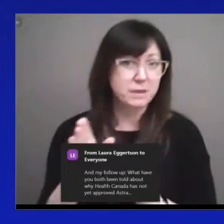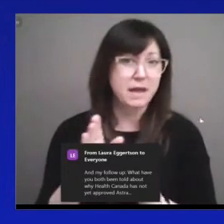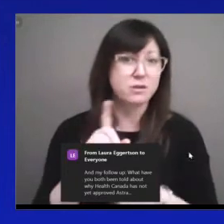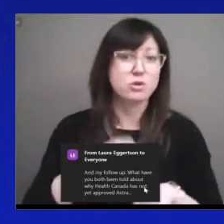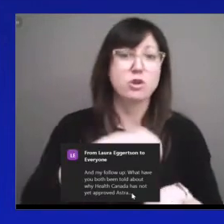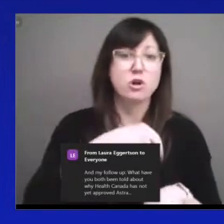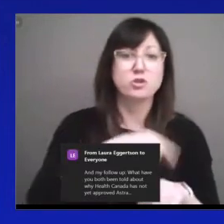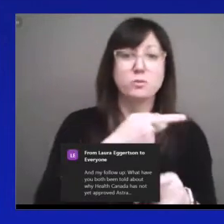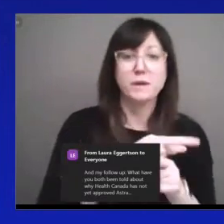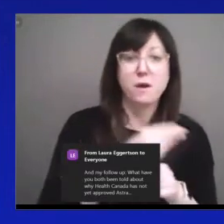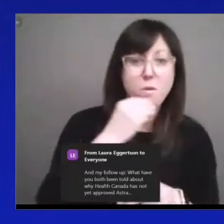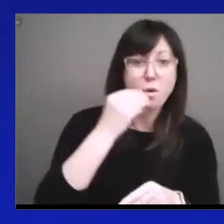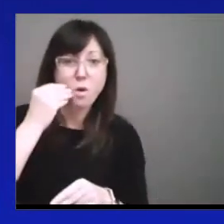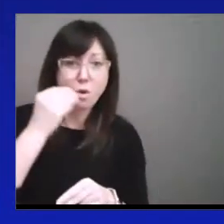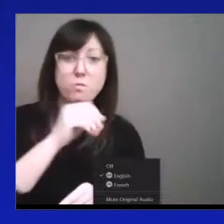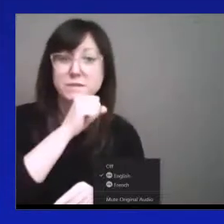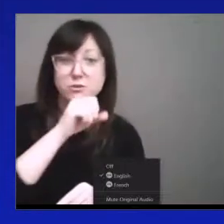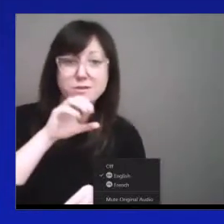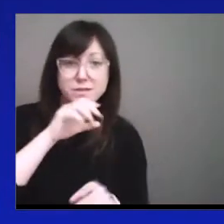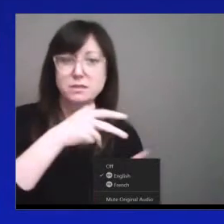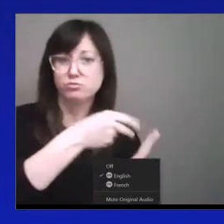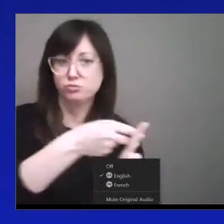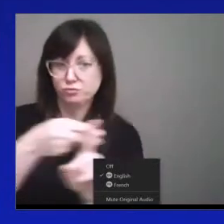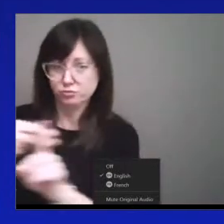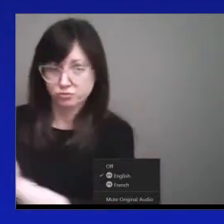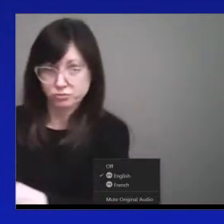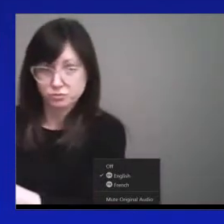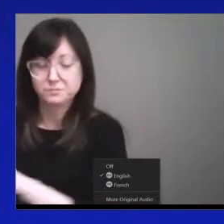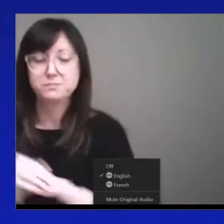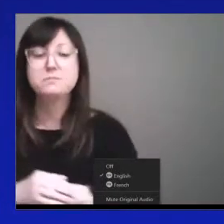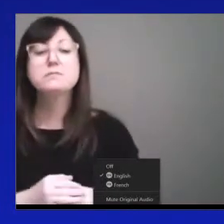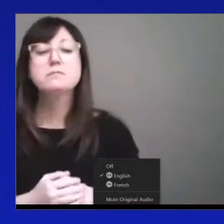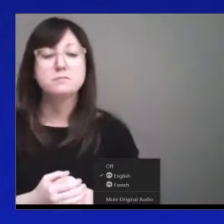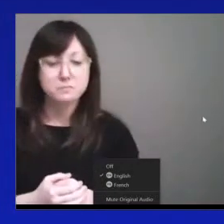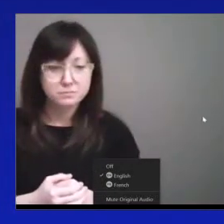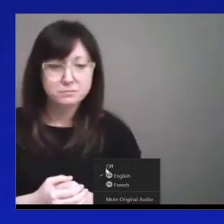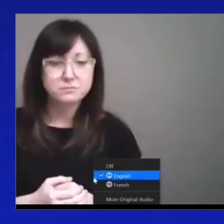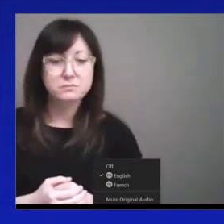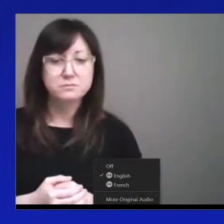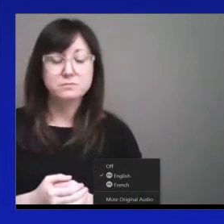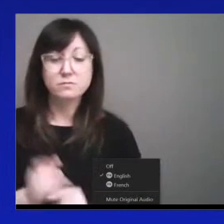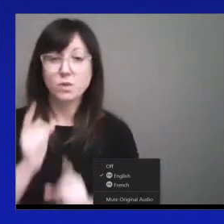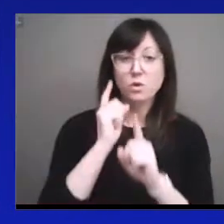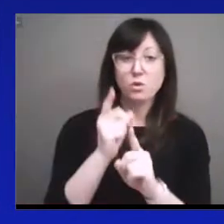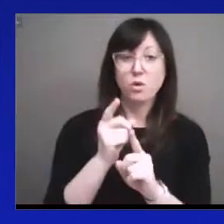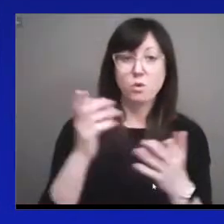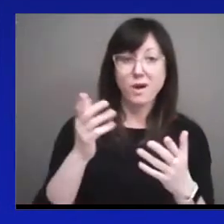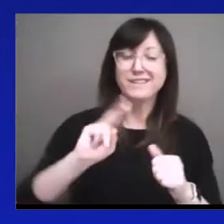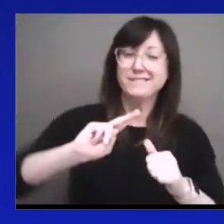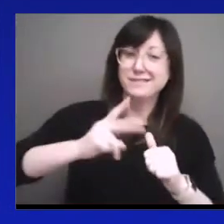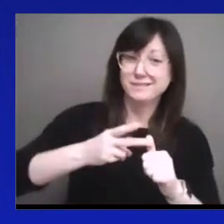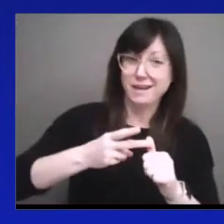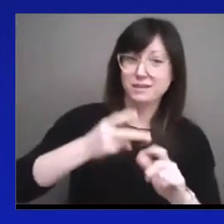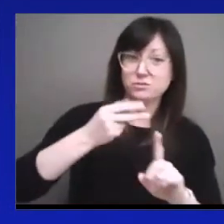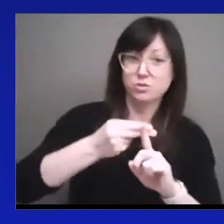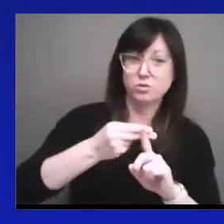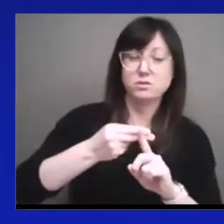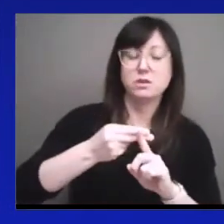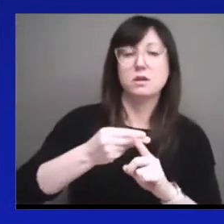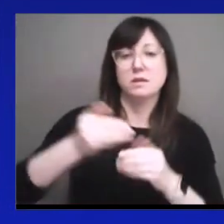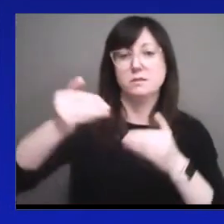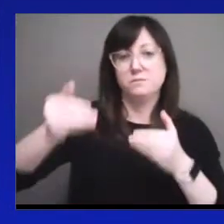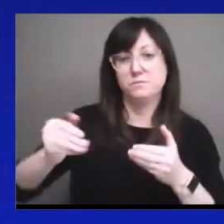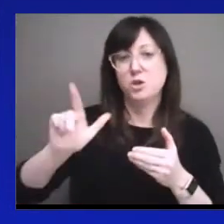for example. Our goal was to administer a second dose between 21 and